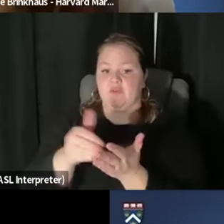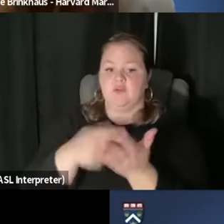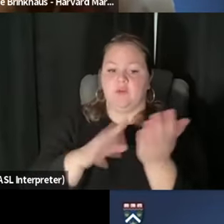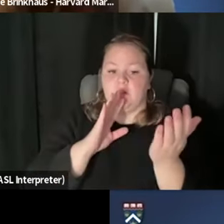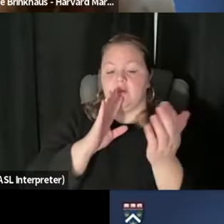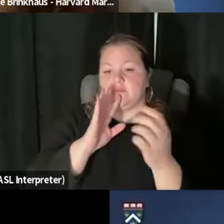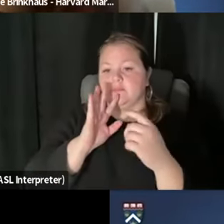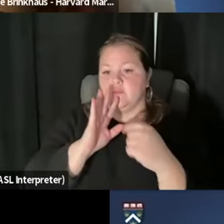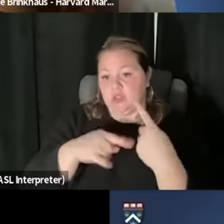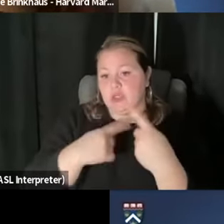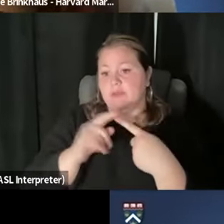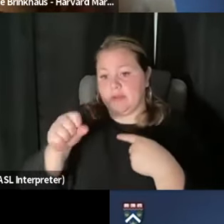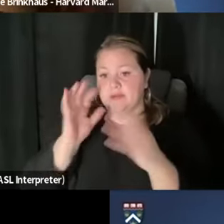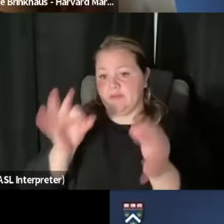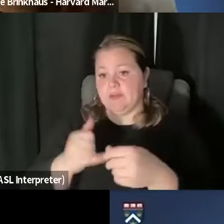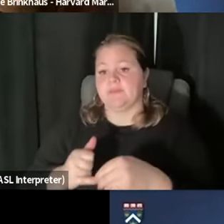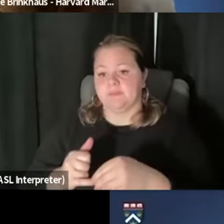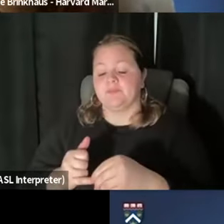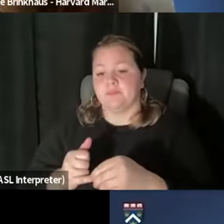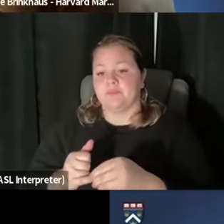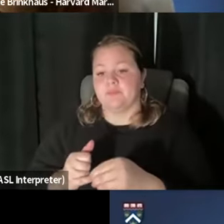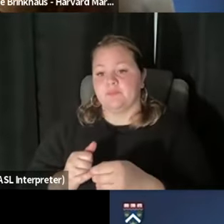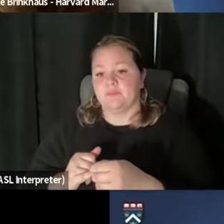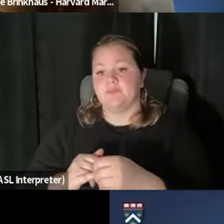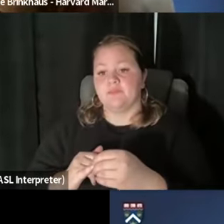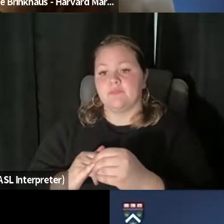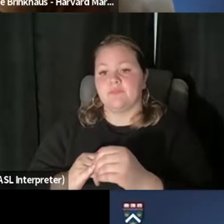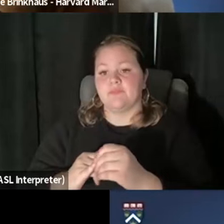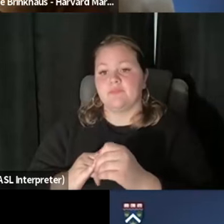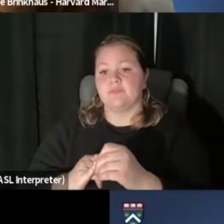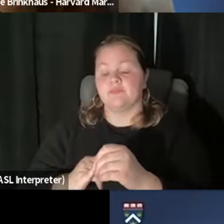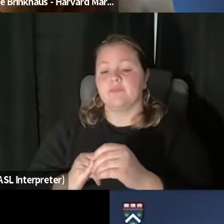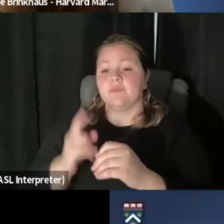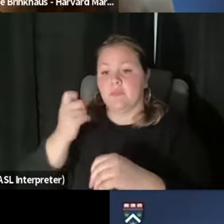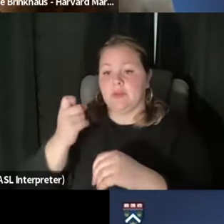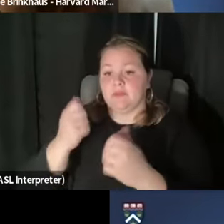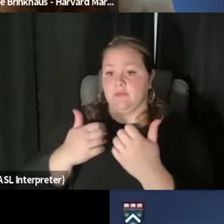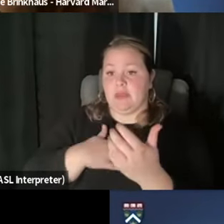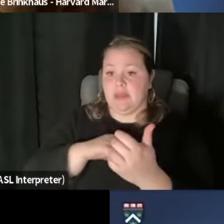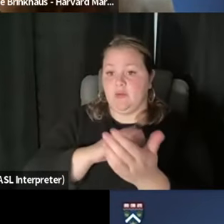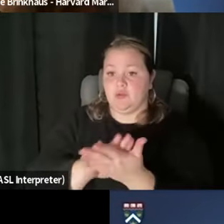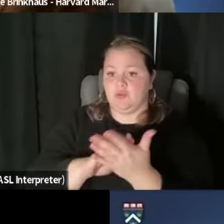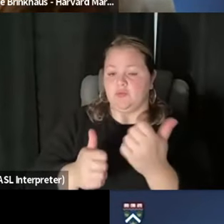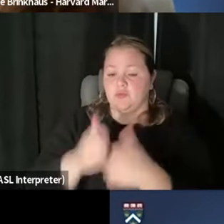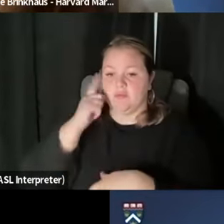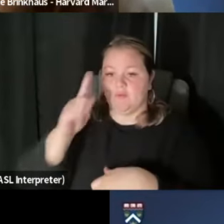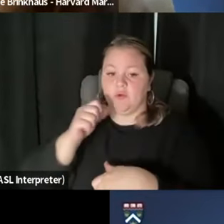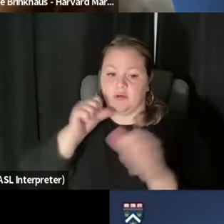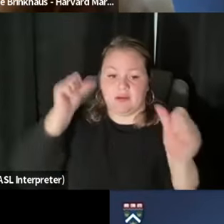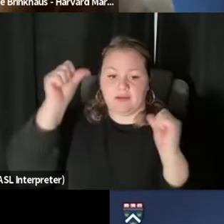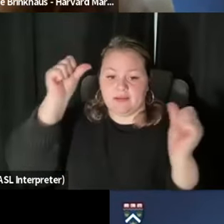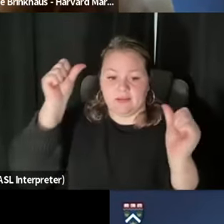that we have because, as you know, a school for mostly adult learners, that's so relevant to people's